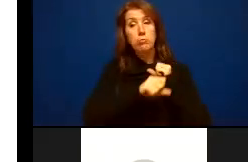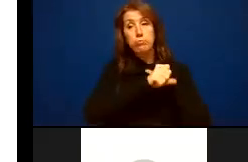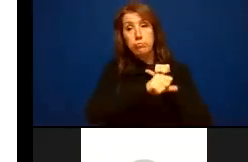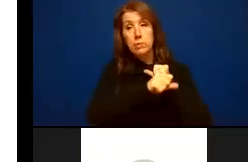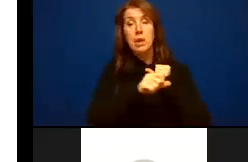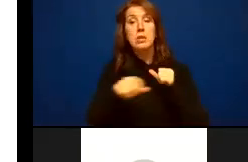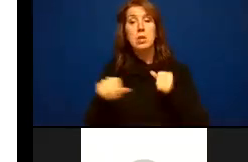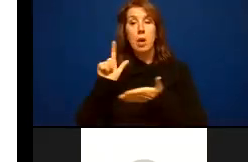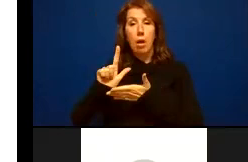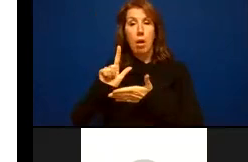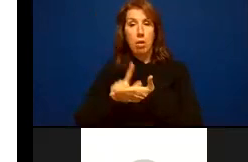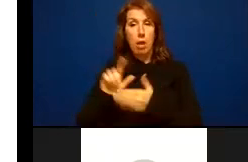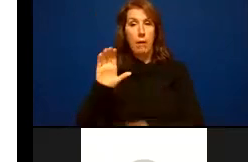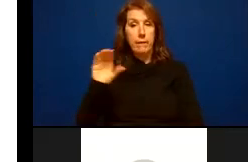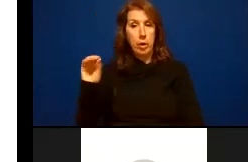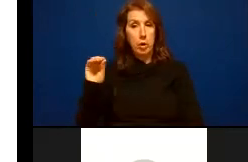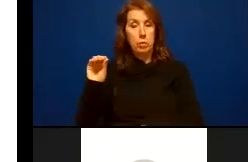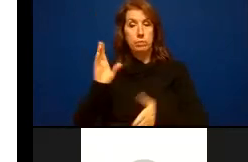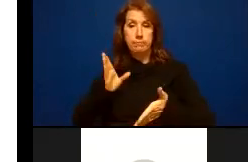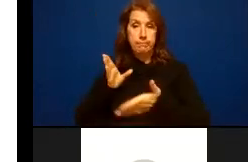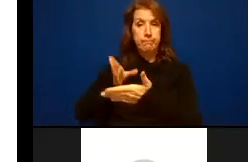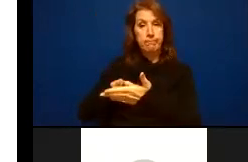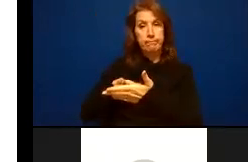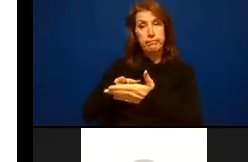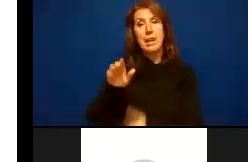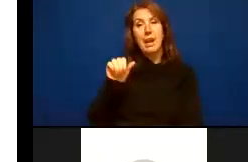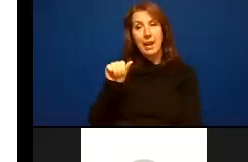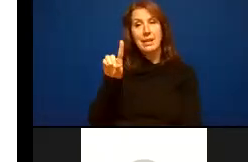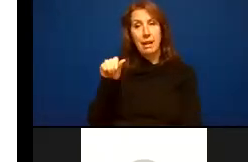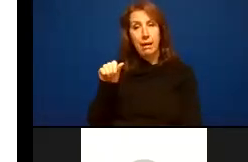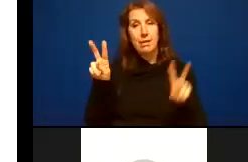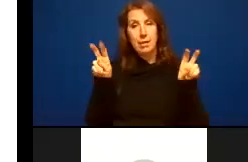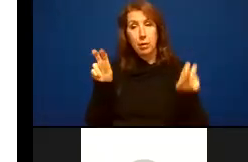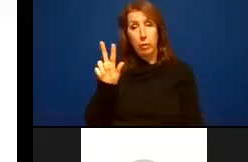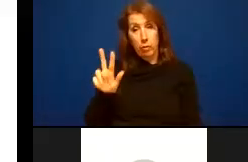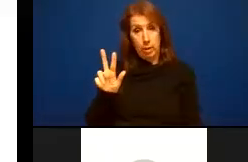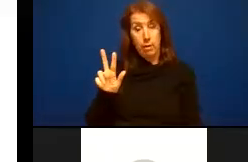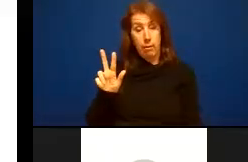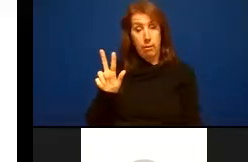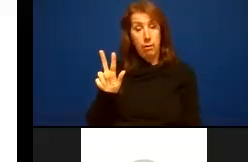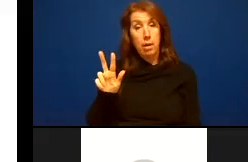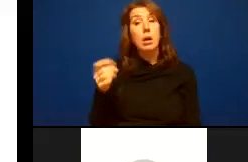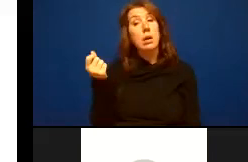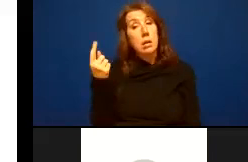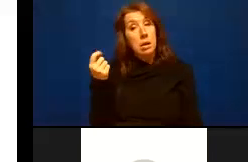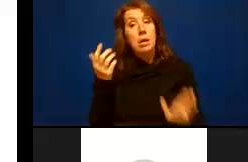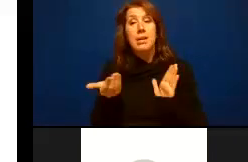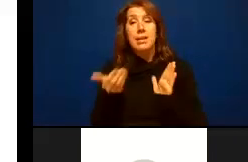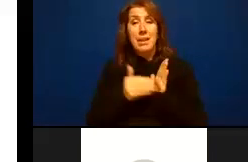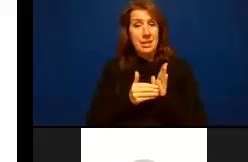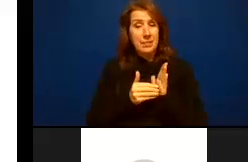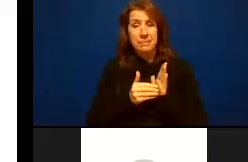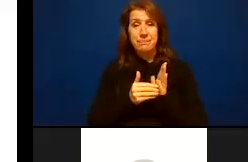law firm that brought class action ADA Title III claims. And again, you can't